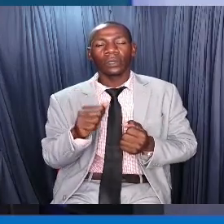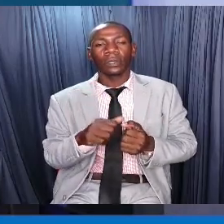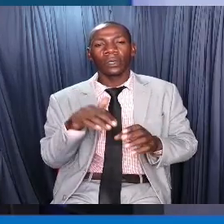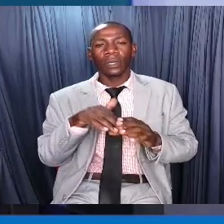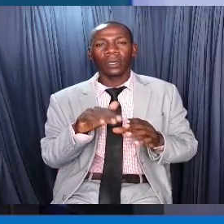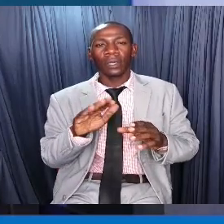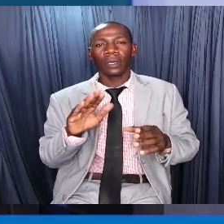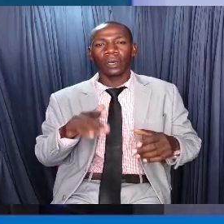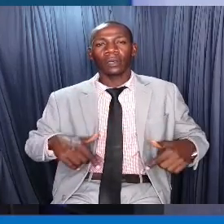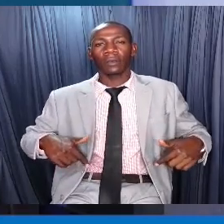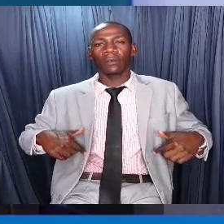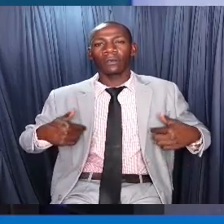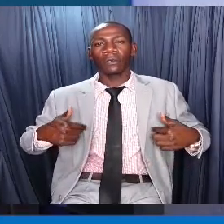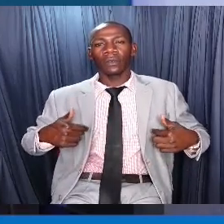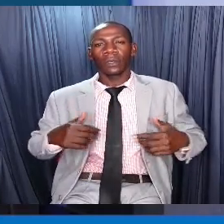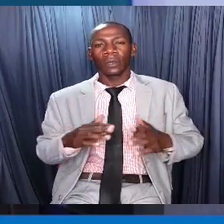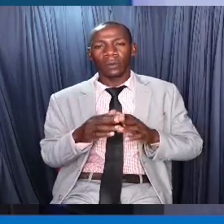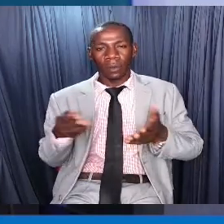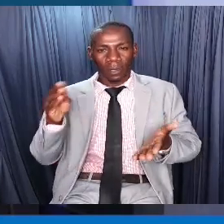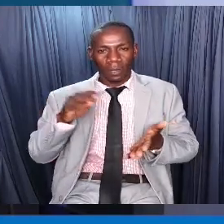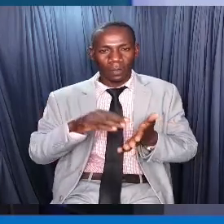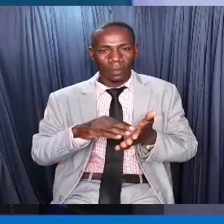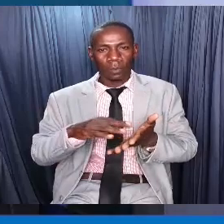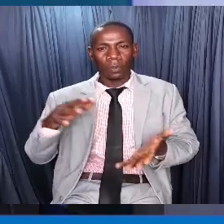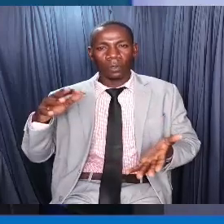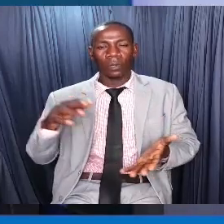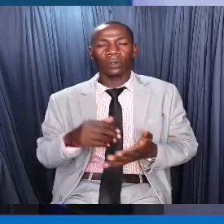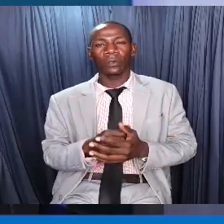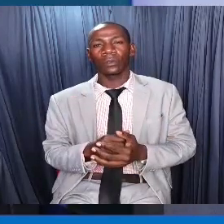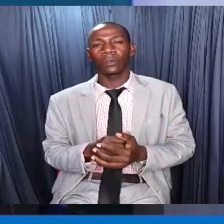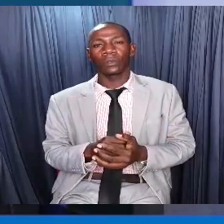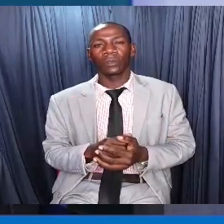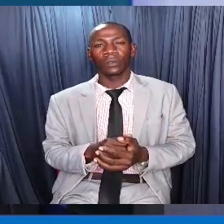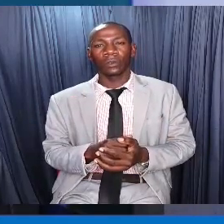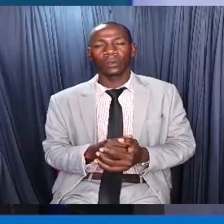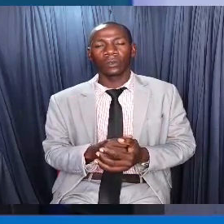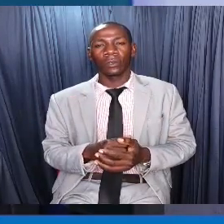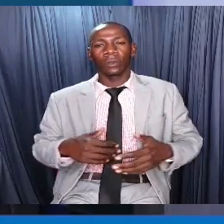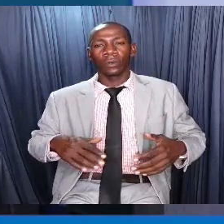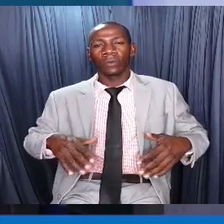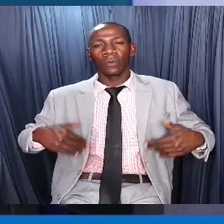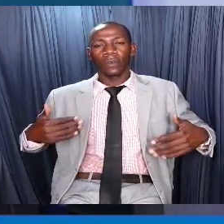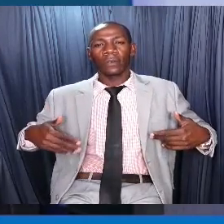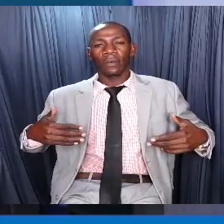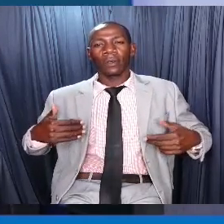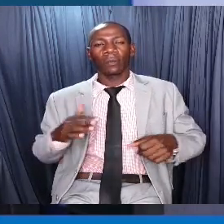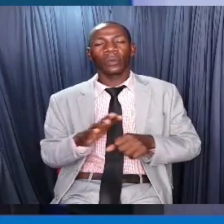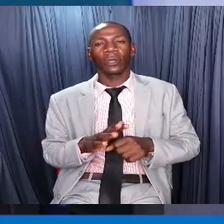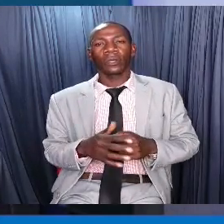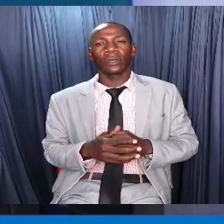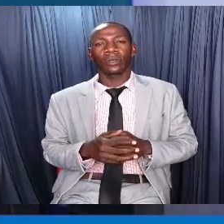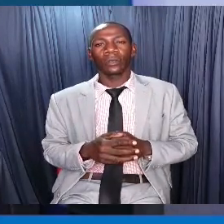Ya maisha yake. In his life. Nimemuongezea. I've added him more. Alifurahi kiasi gani hapo? He was so